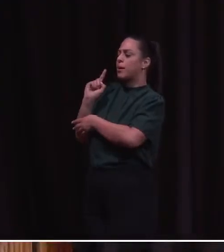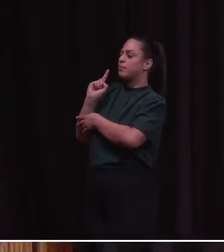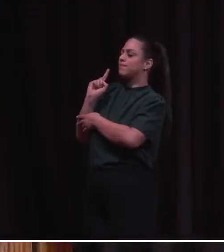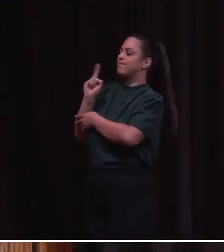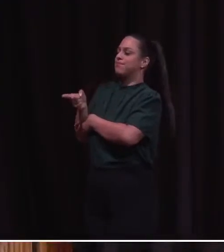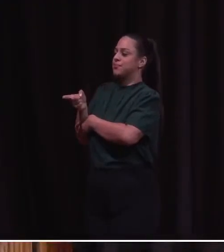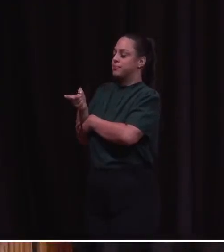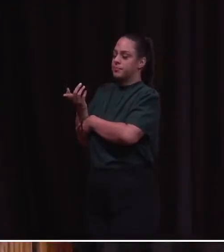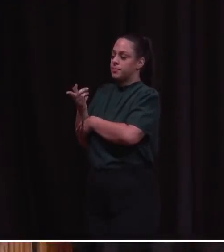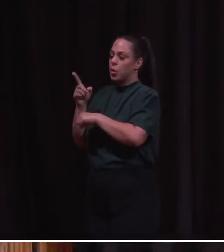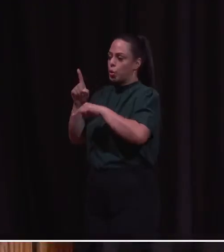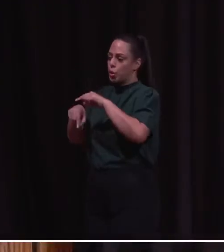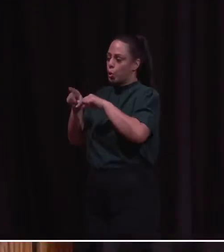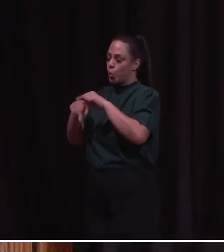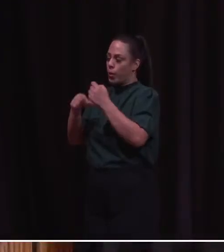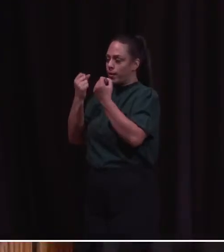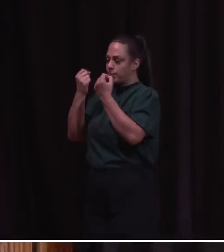gender.